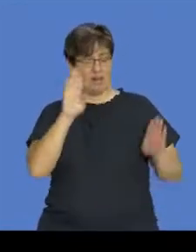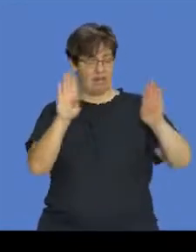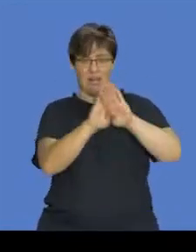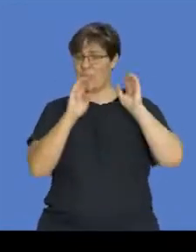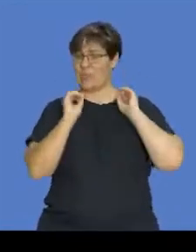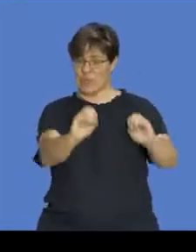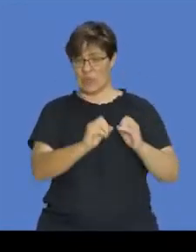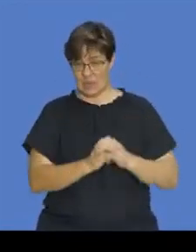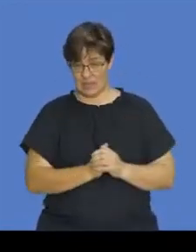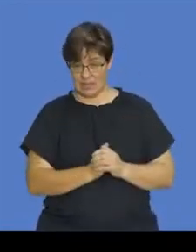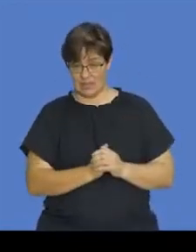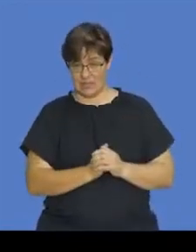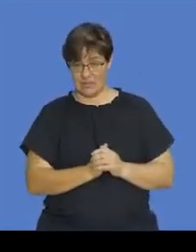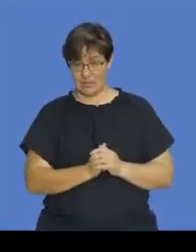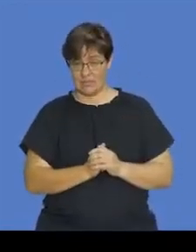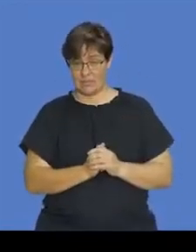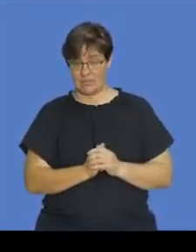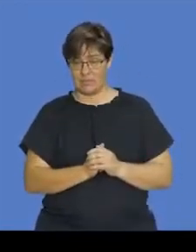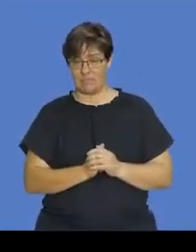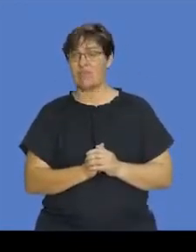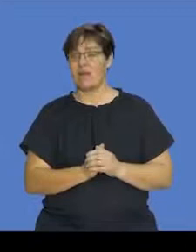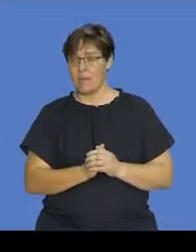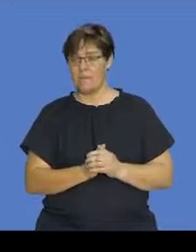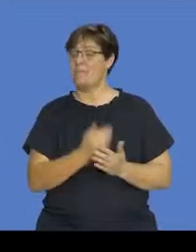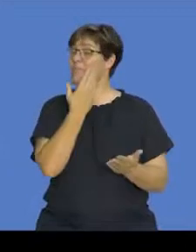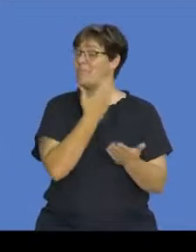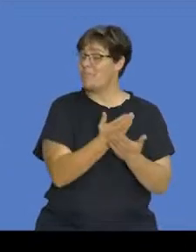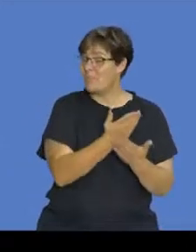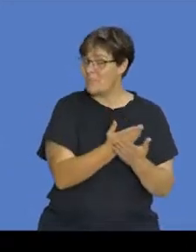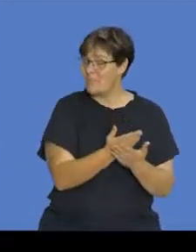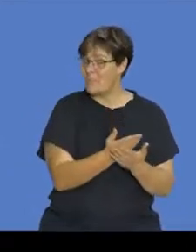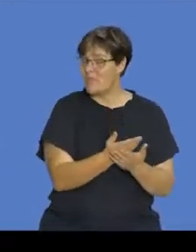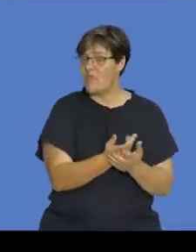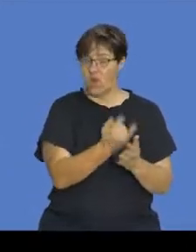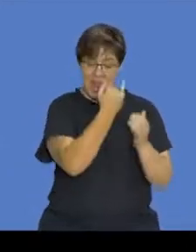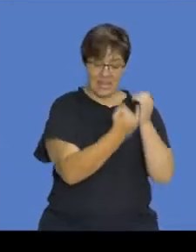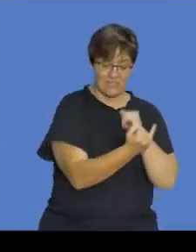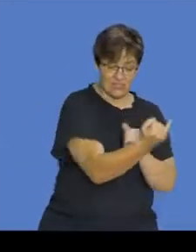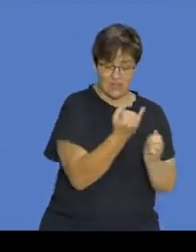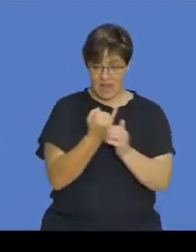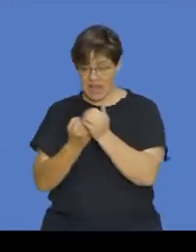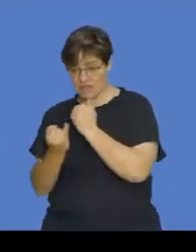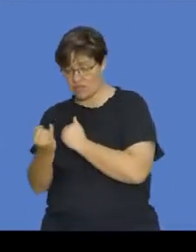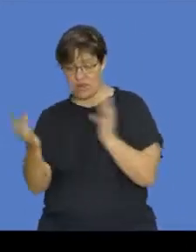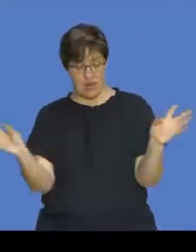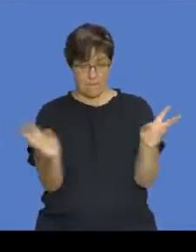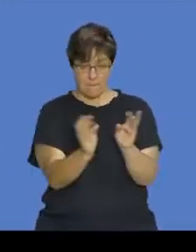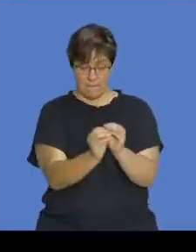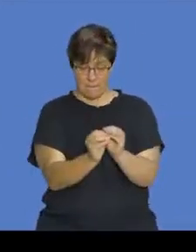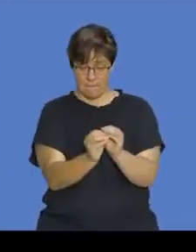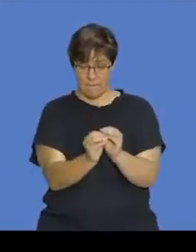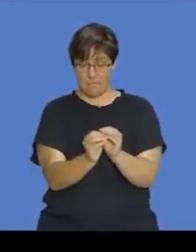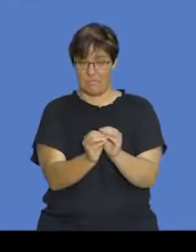we recognize that we can take the probability of the individuals and add them together, and we'll